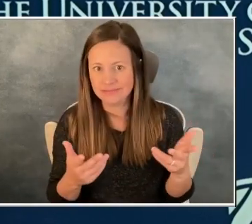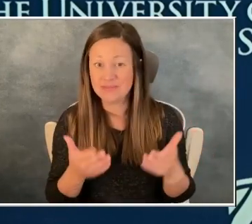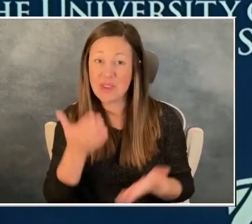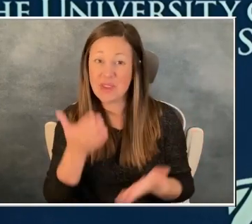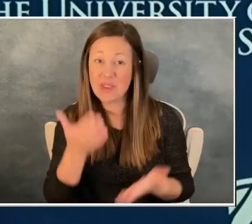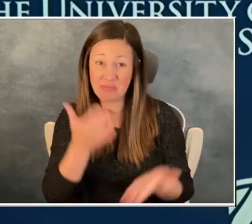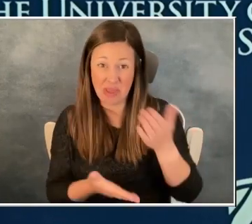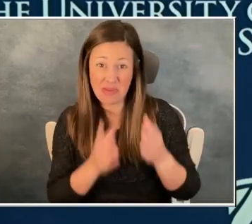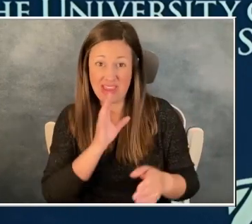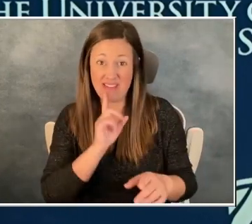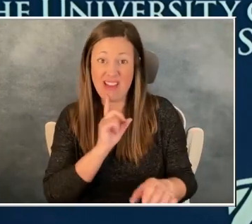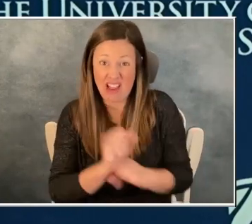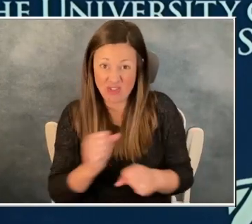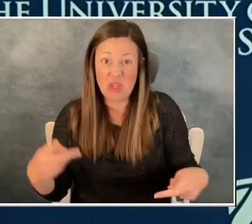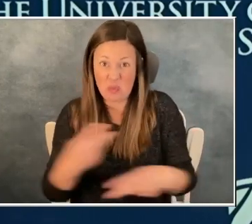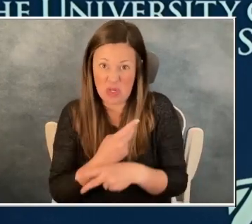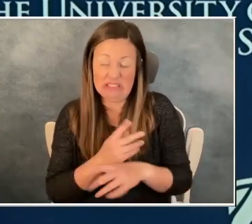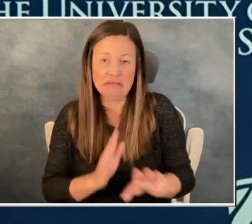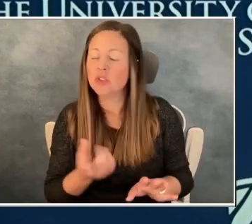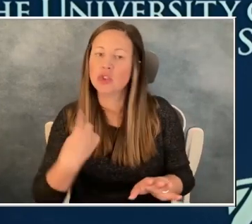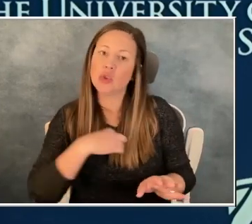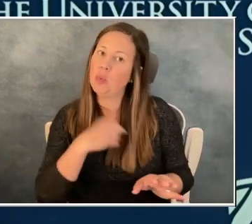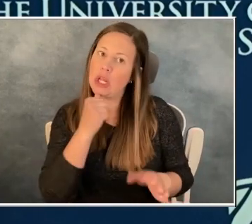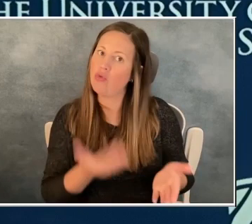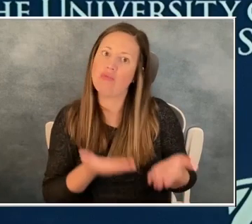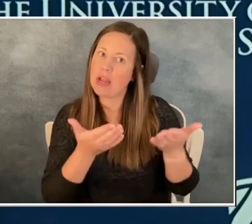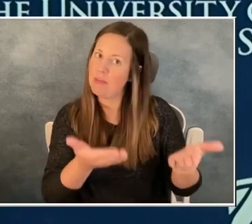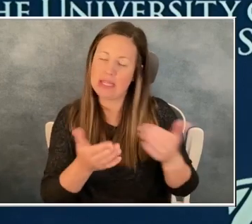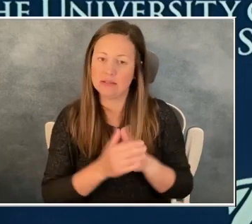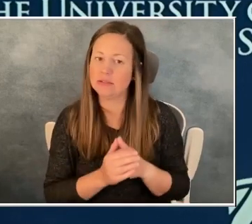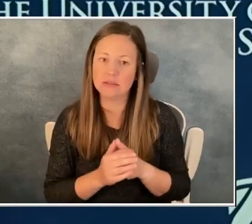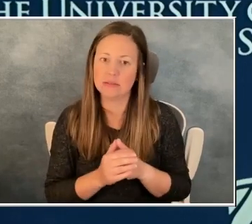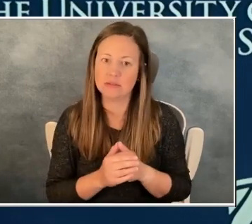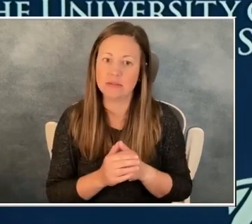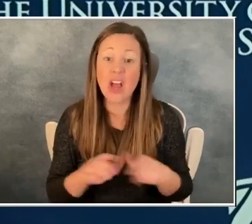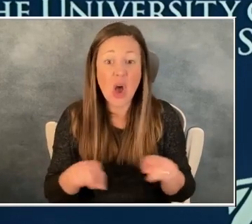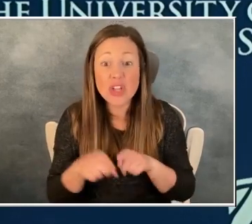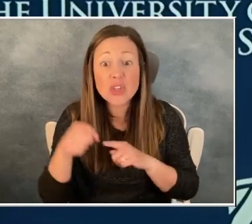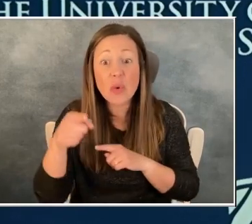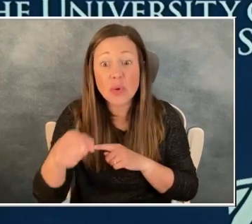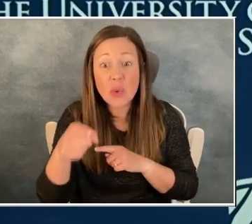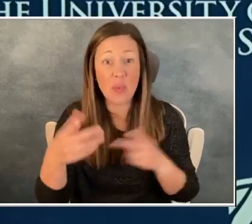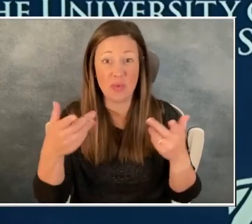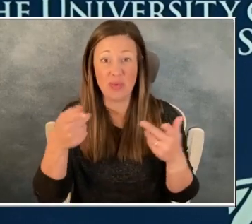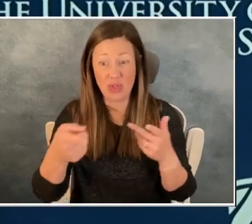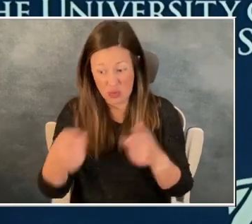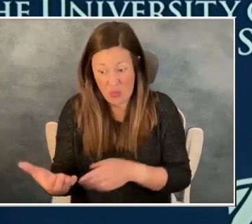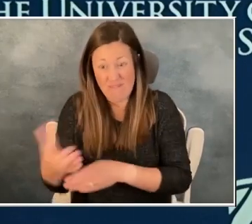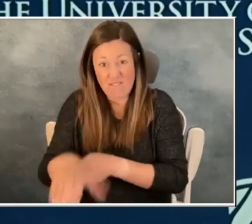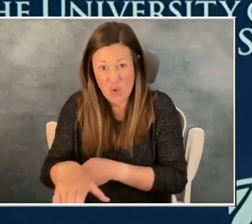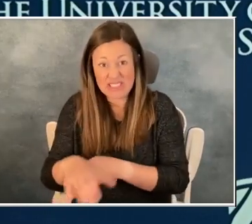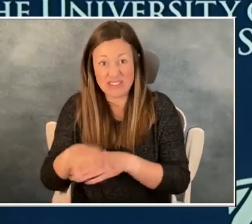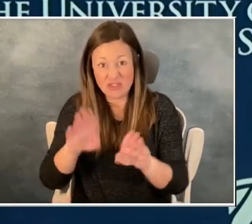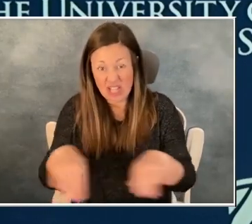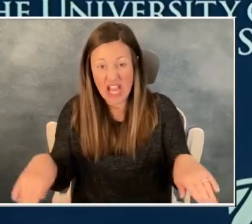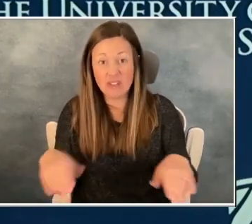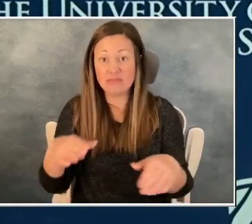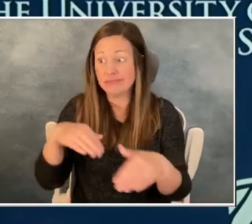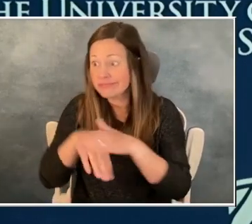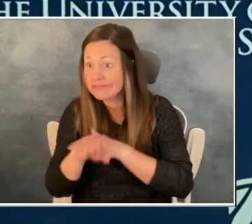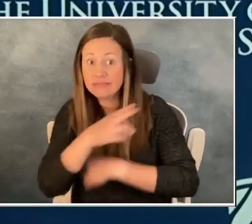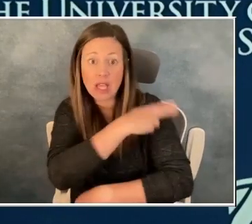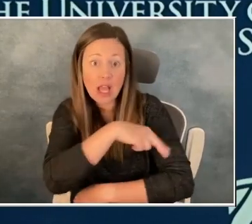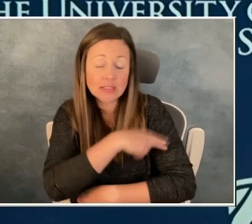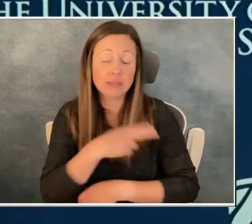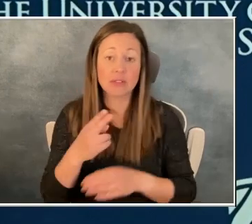harm. So we do not recommend that. We don't even recommend inducing vomiting when they get to the hospital, the emergency department. So that's